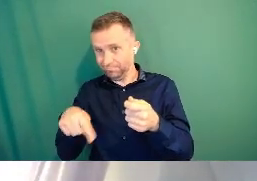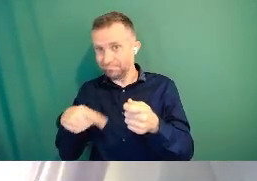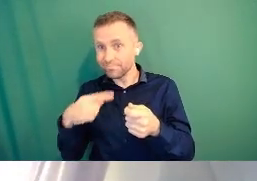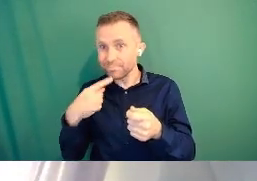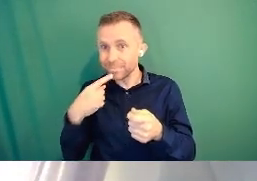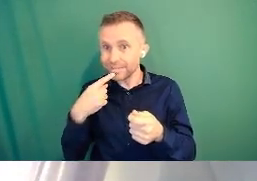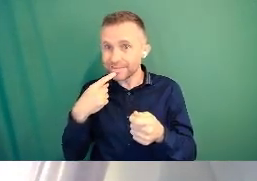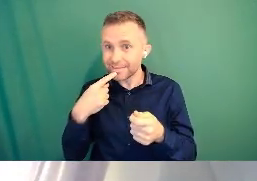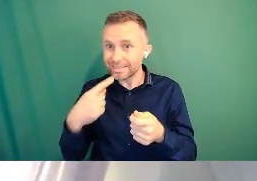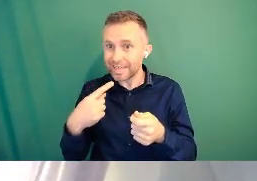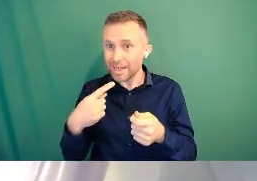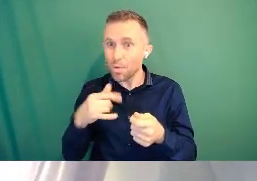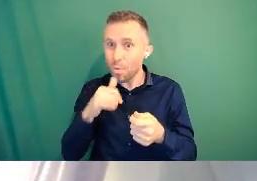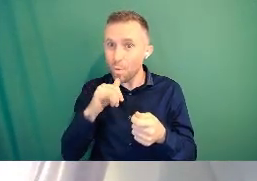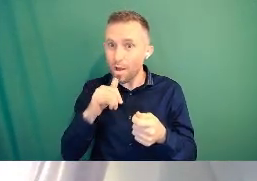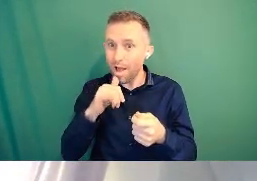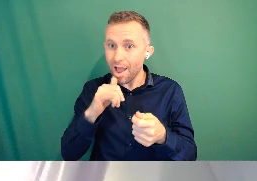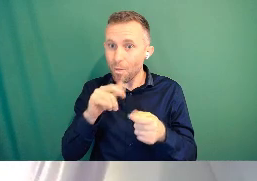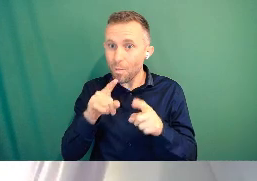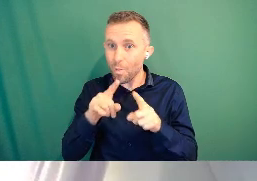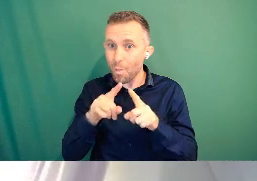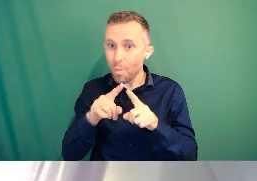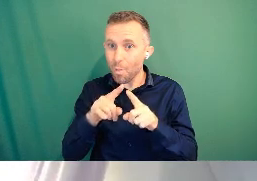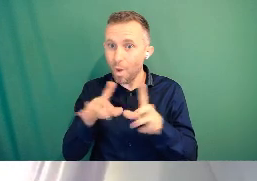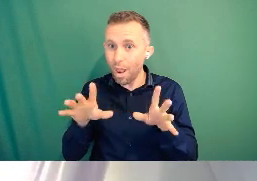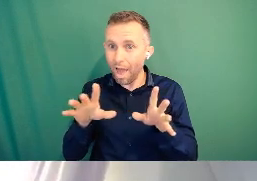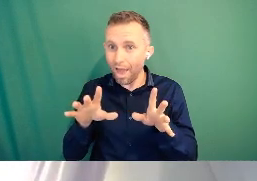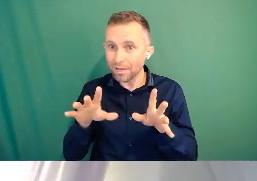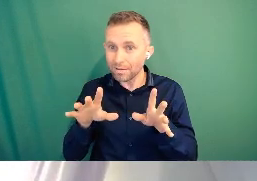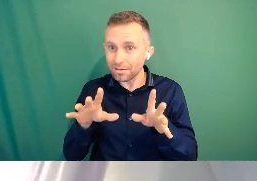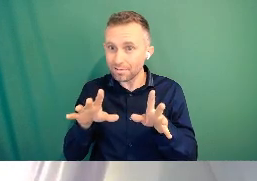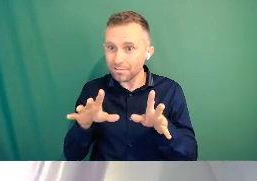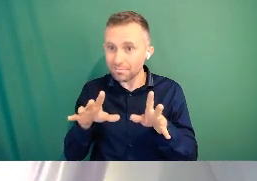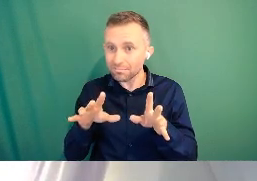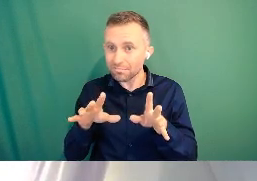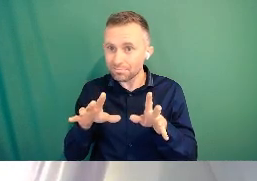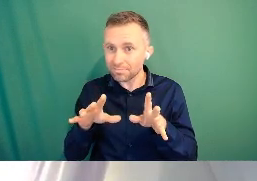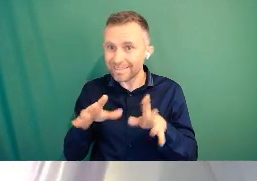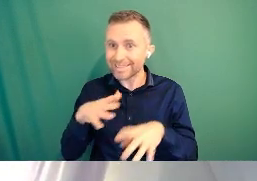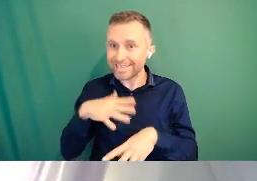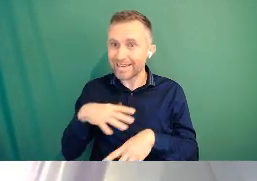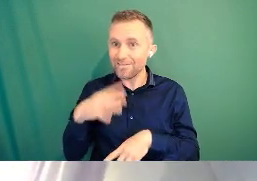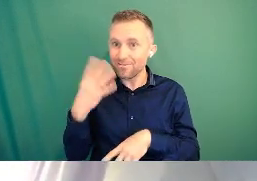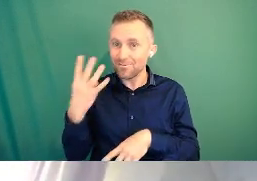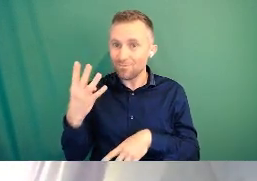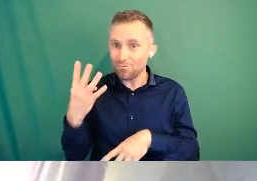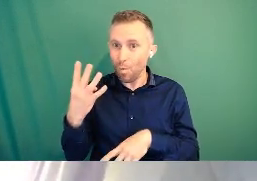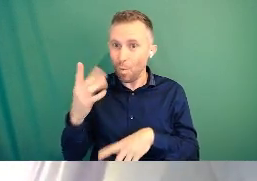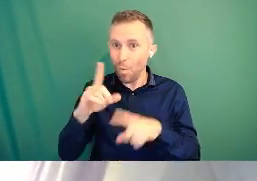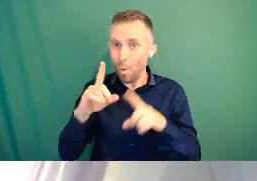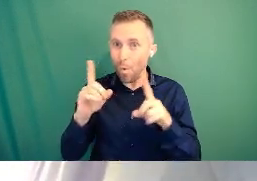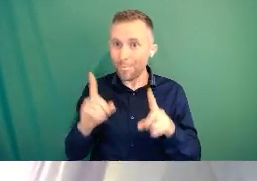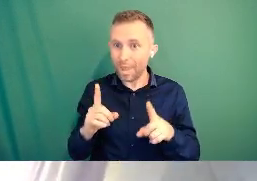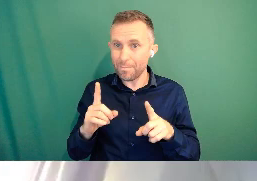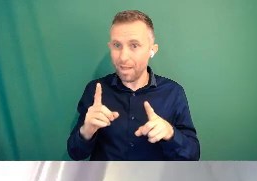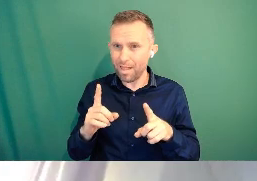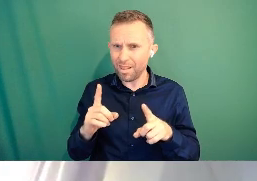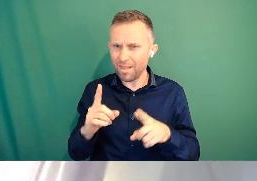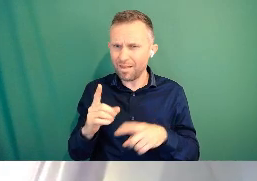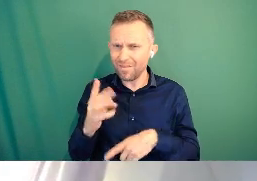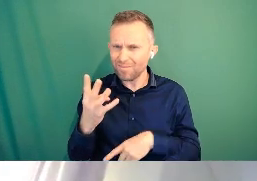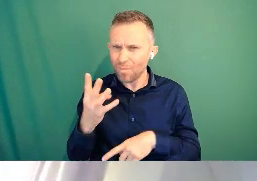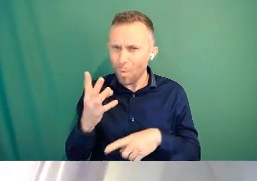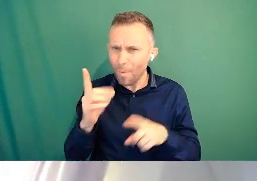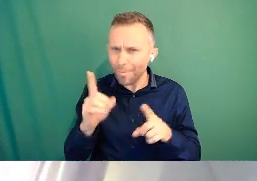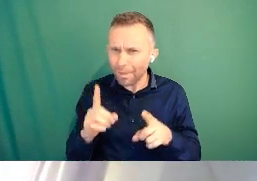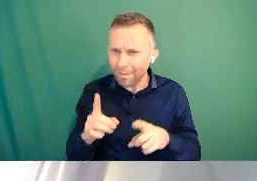they reviewed the wine and said that it took 4 people to drink a bottle of Castell wine, 2 to hold the victim down, and 1 to